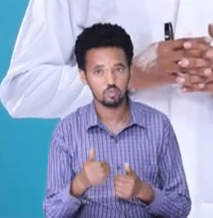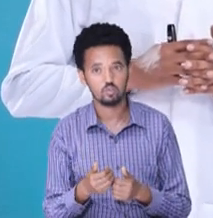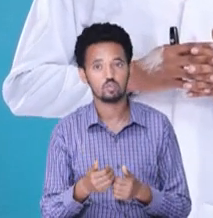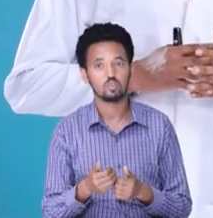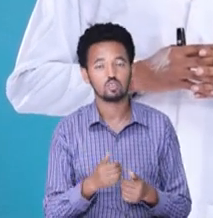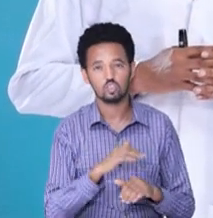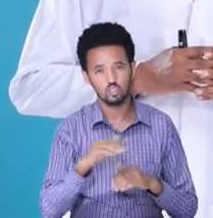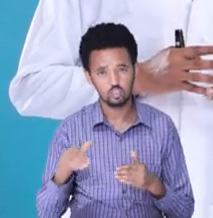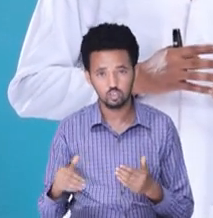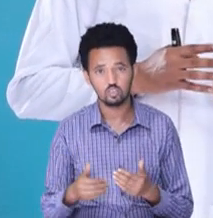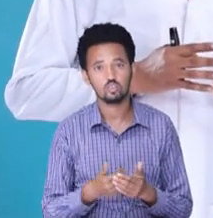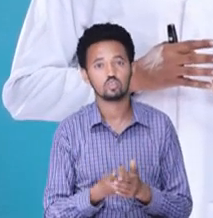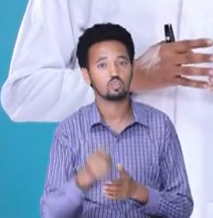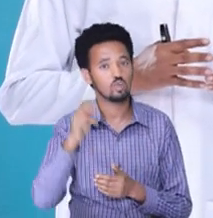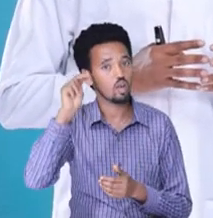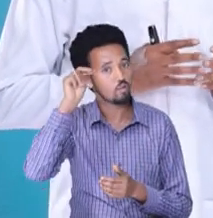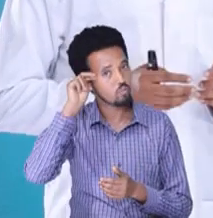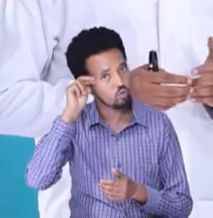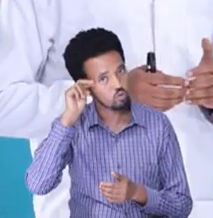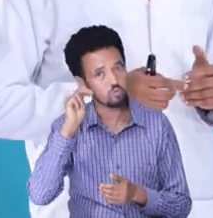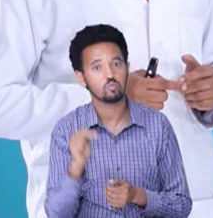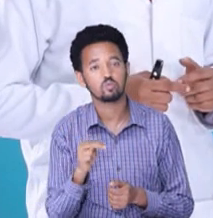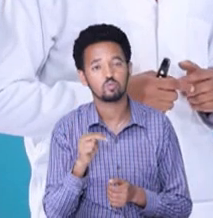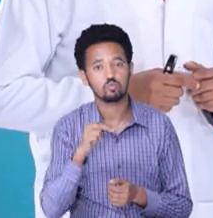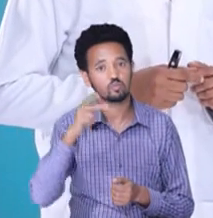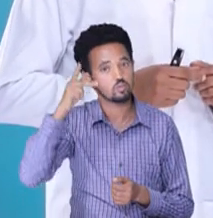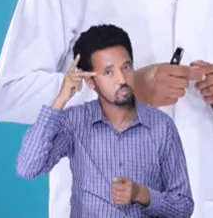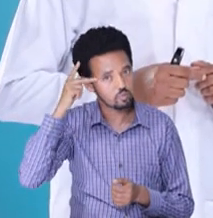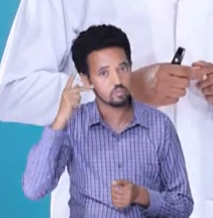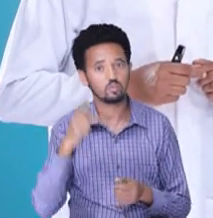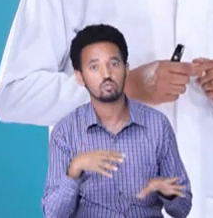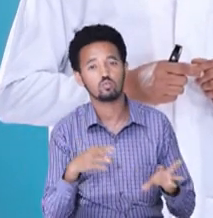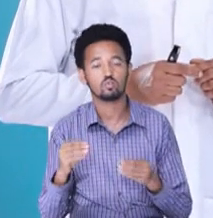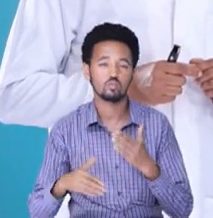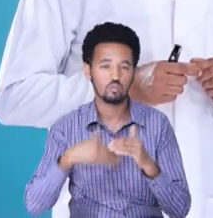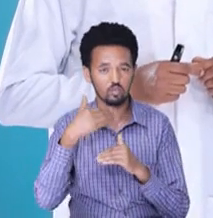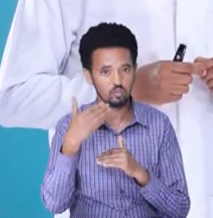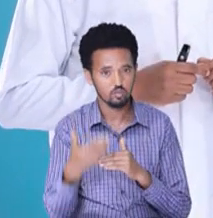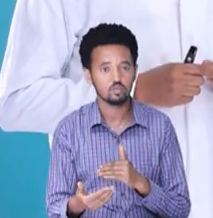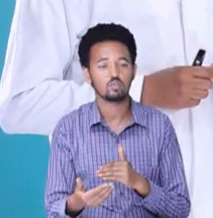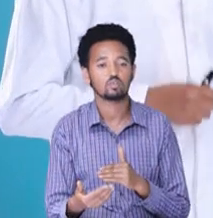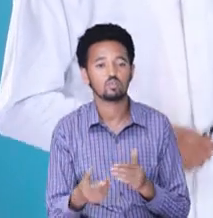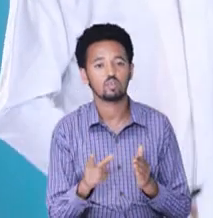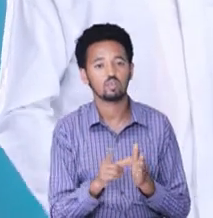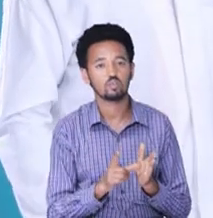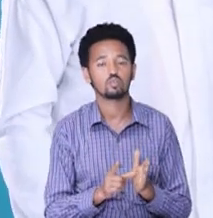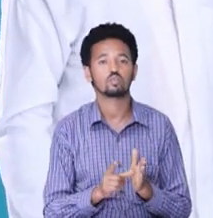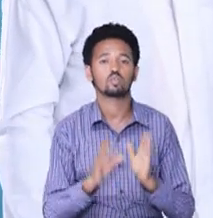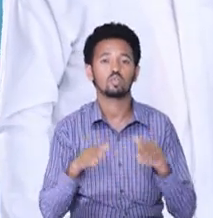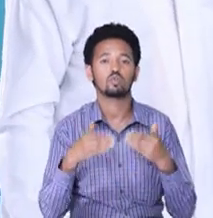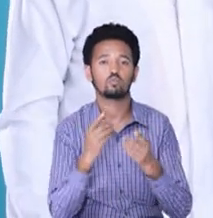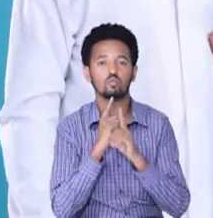war general Napoleon Bonaparte. Student, for the next lesson, answer the following question.